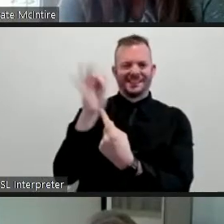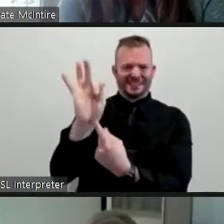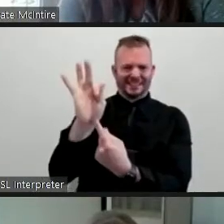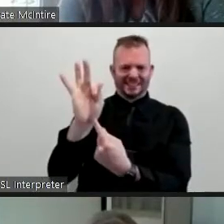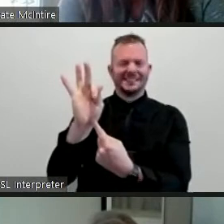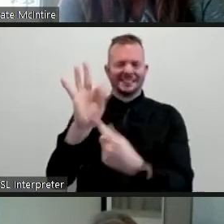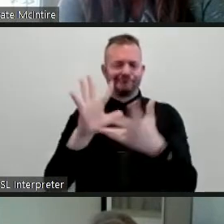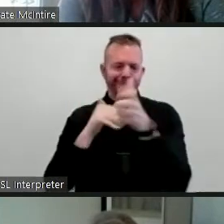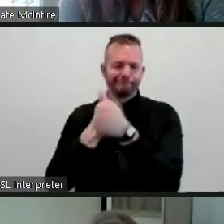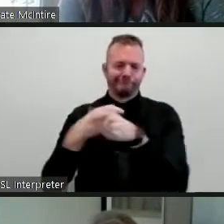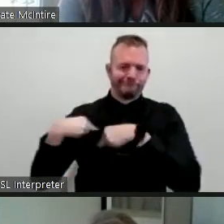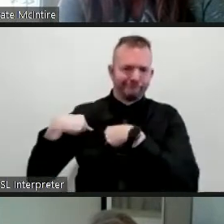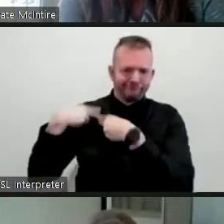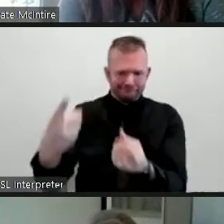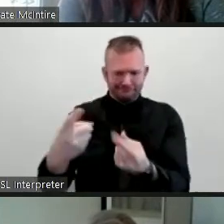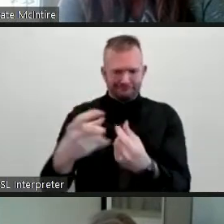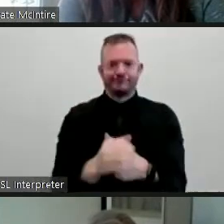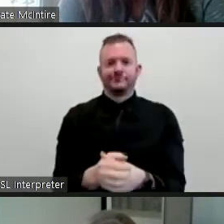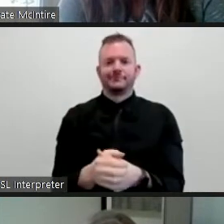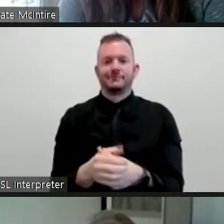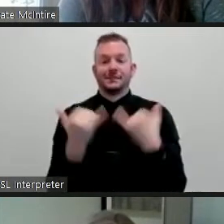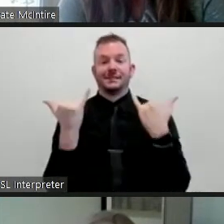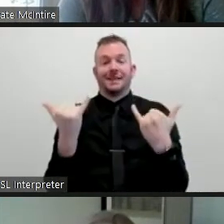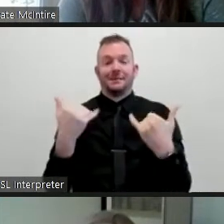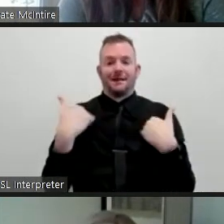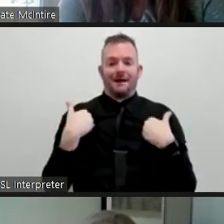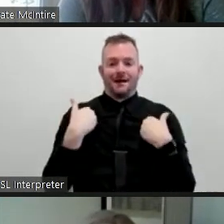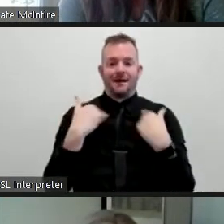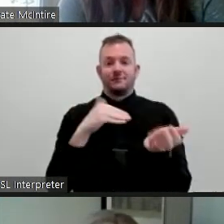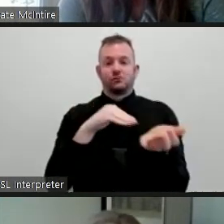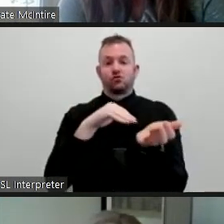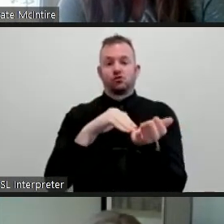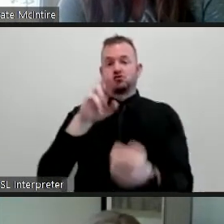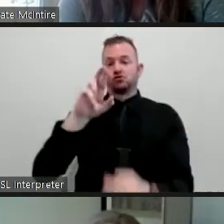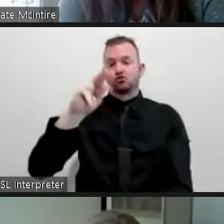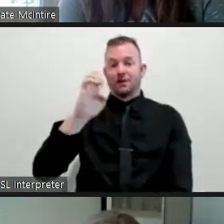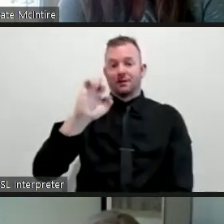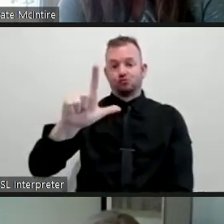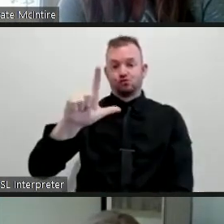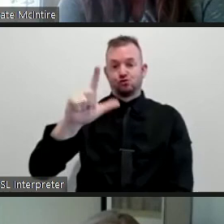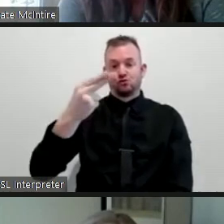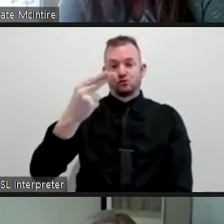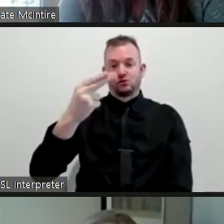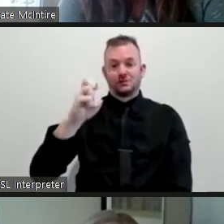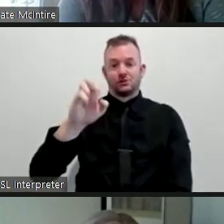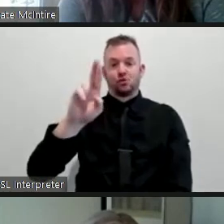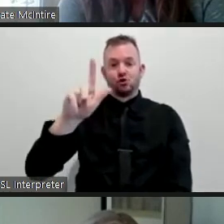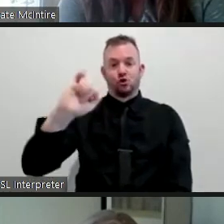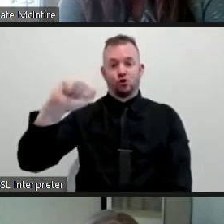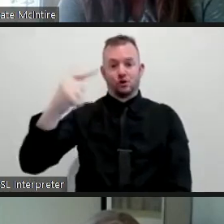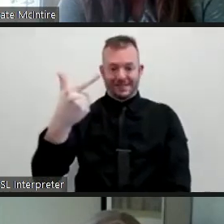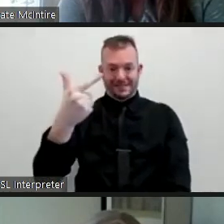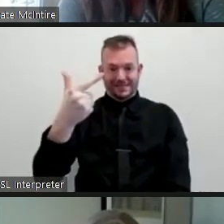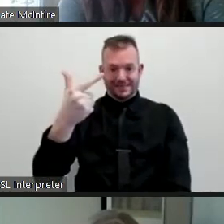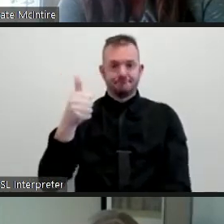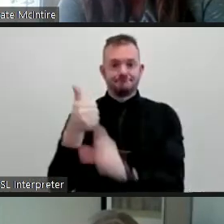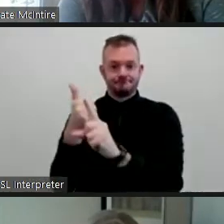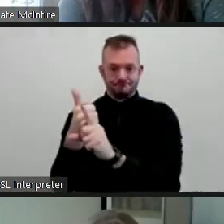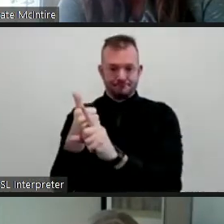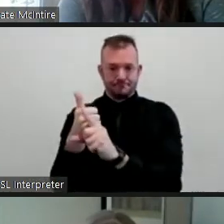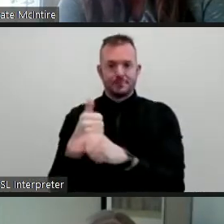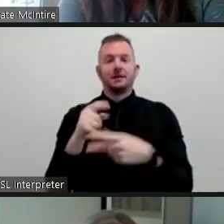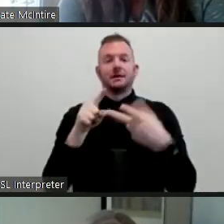Participating today, we have Dr. Rachel Herlihy, State Epidemiologist from CDPHE, Kate McIntyre, Deputy Director, State